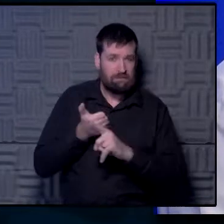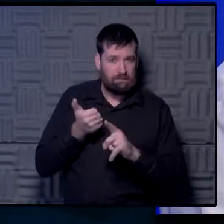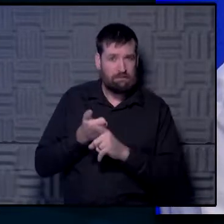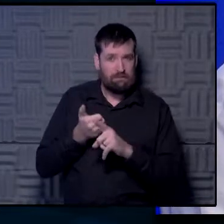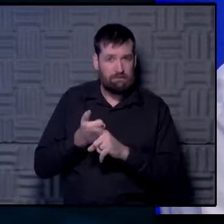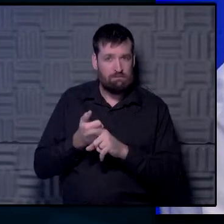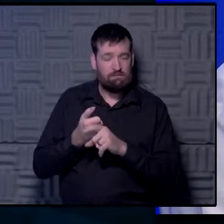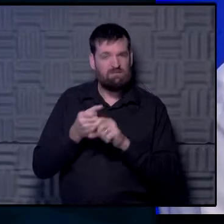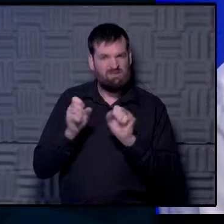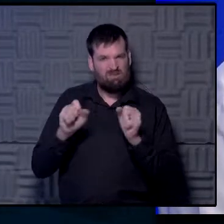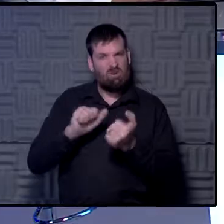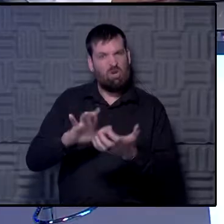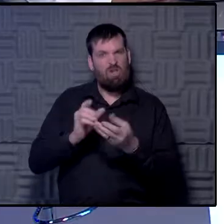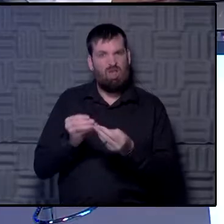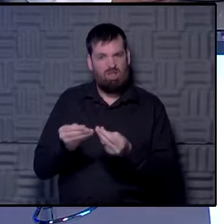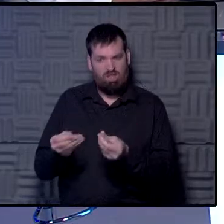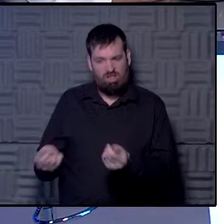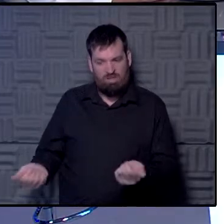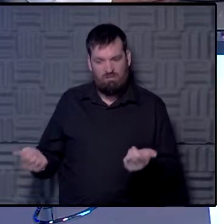that's one thing to consider.